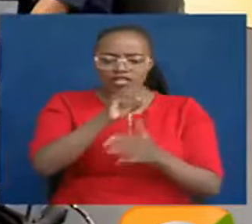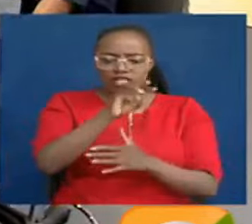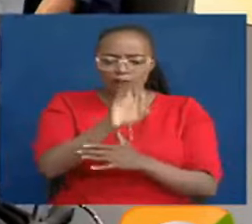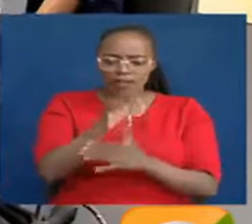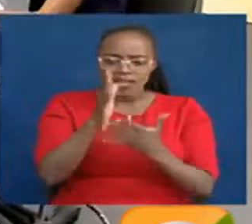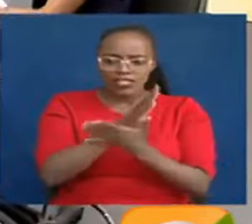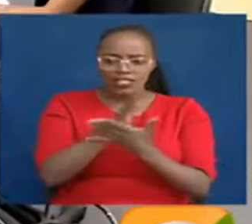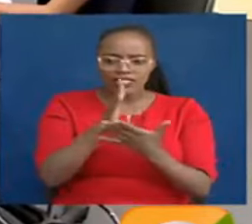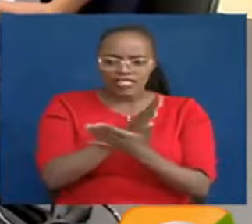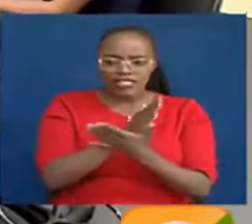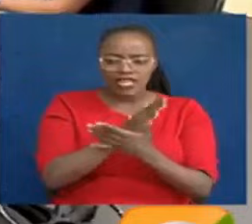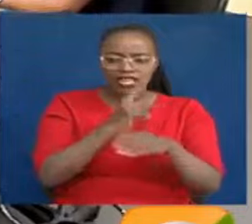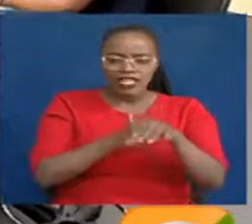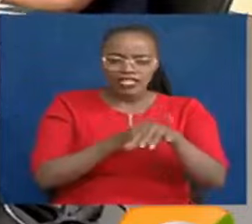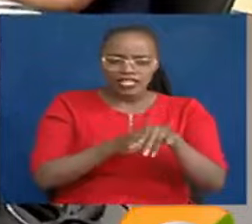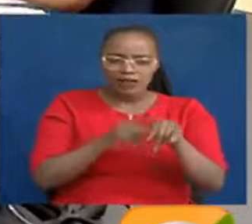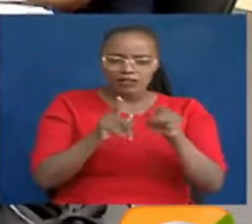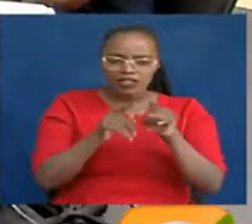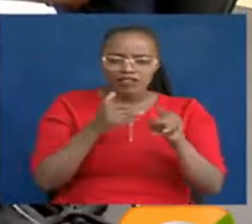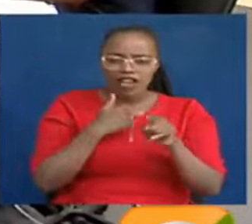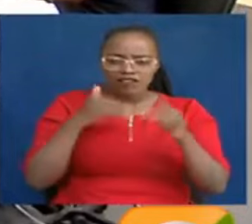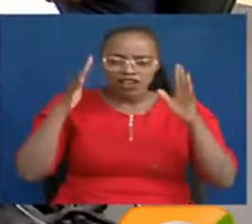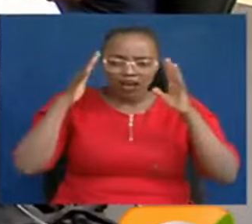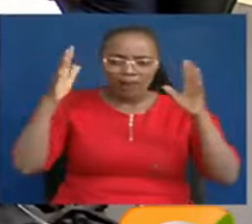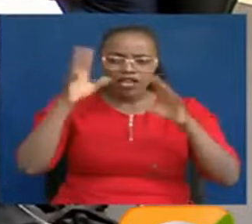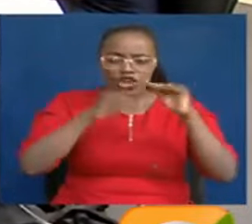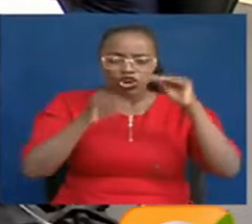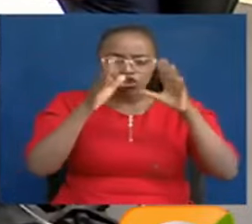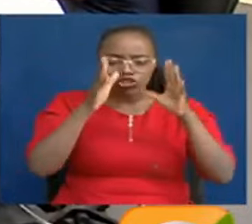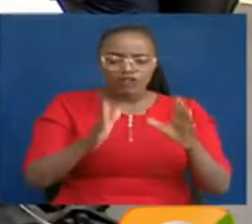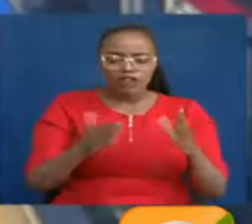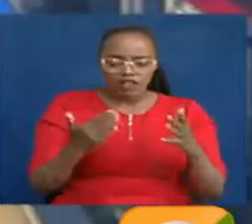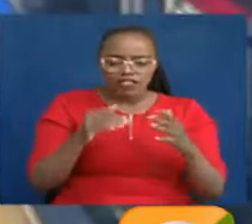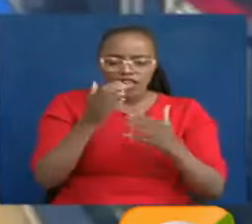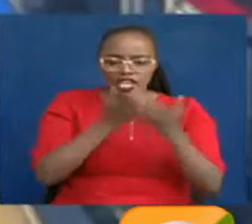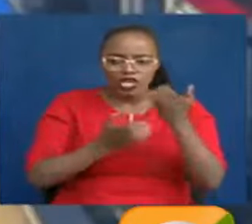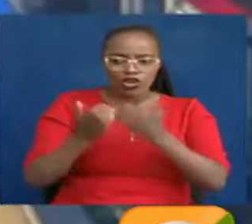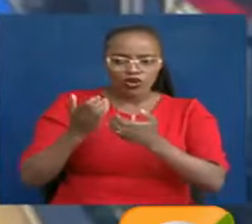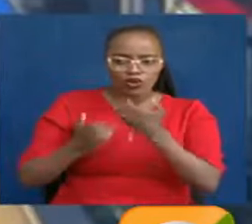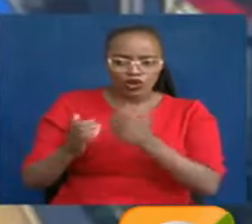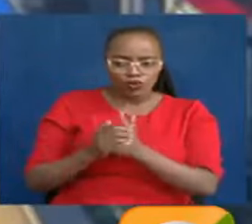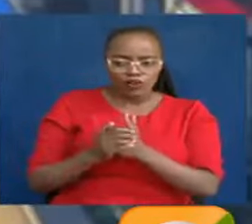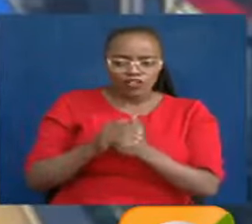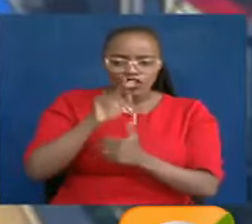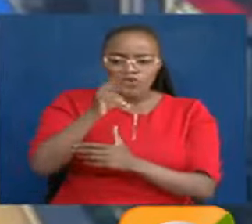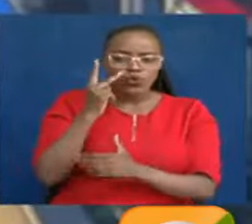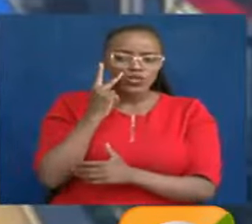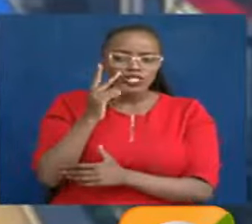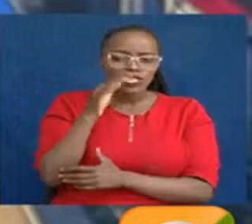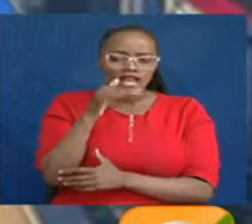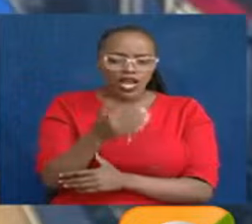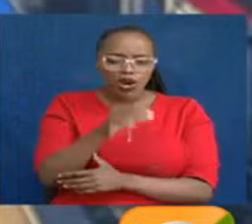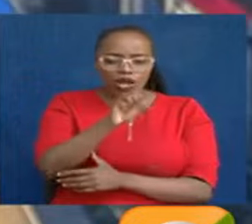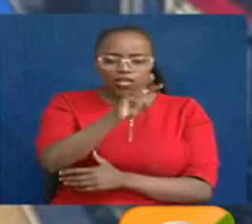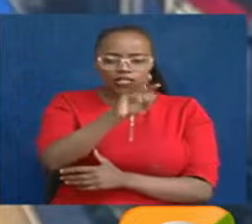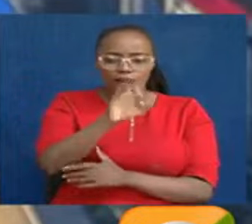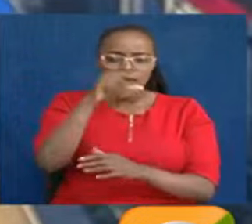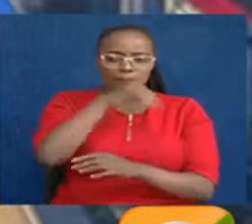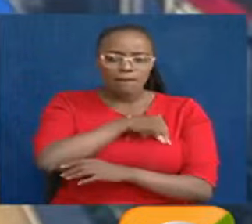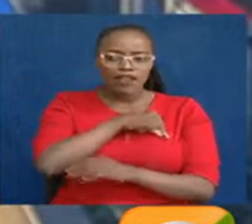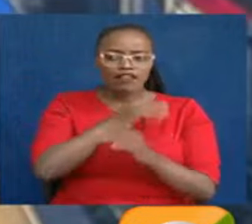One that's also a big contributor to Kenya's economy. How do you see SMEs benefiting